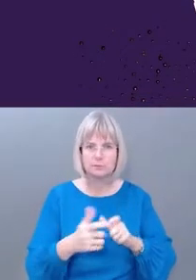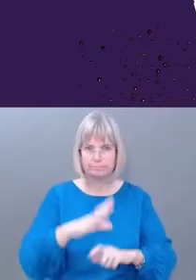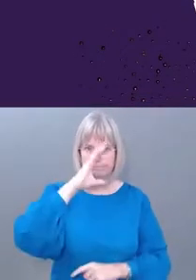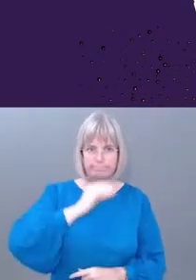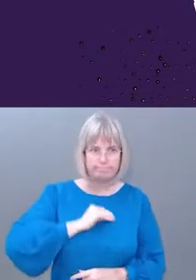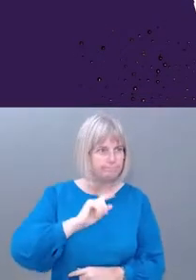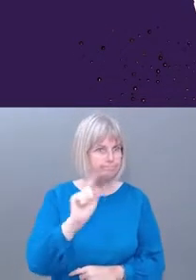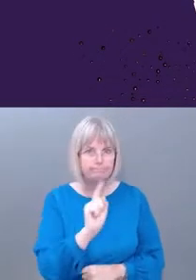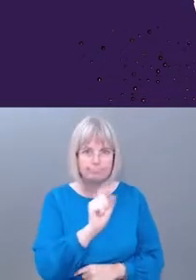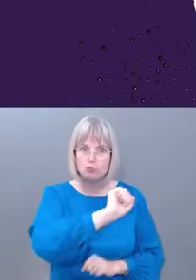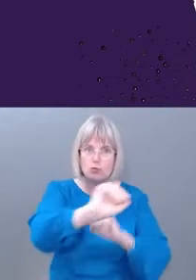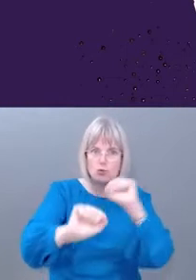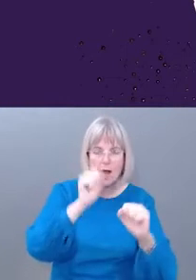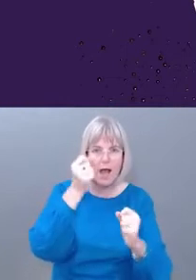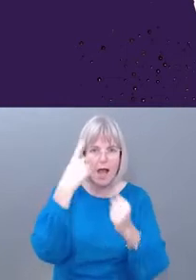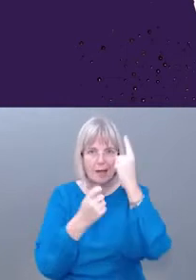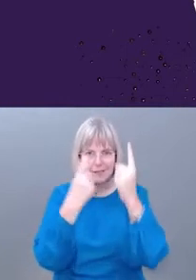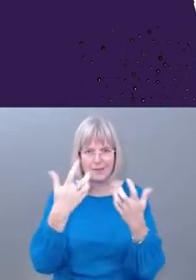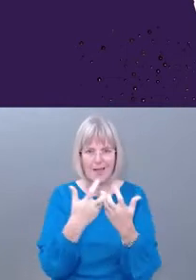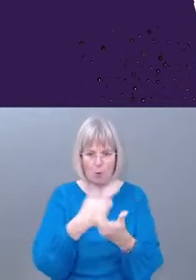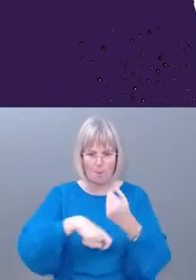this real. We'd love to hear from you.